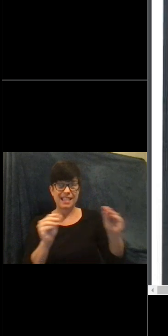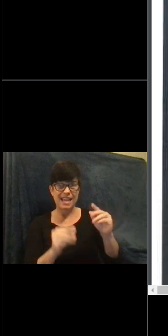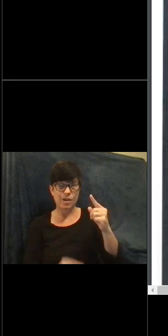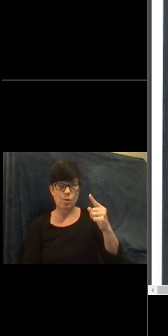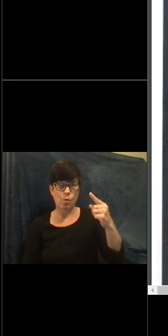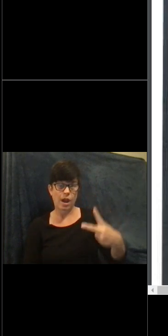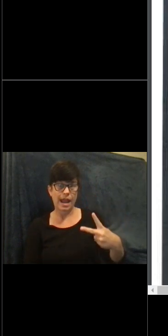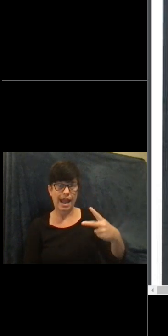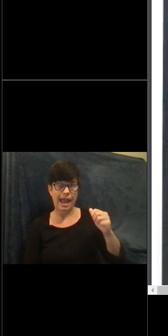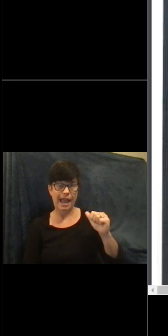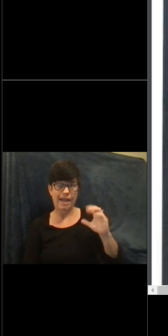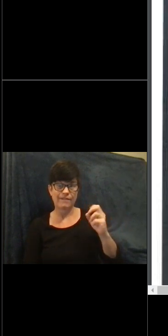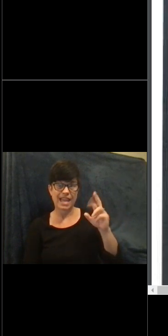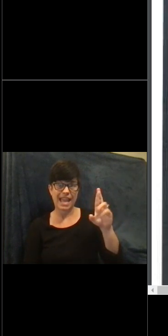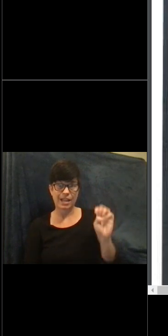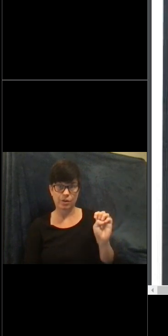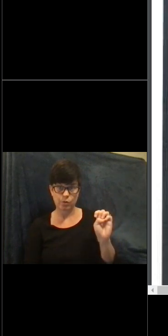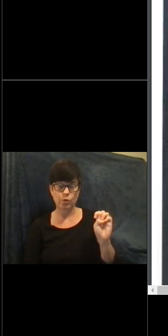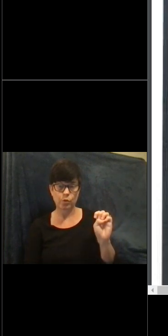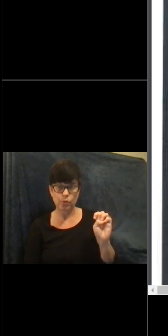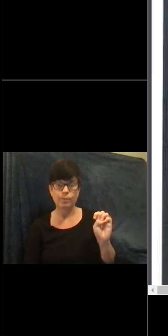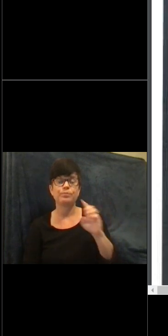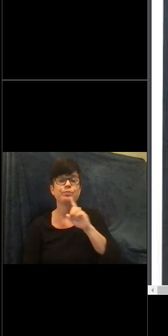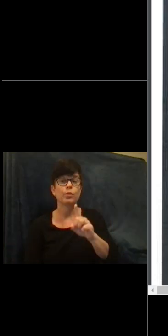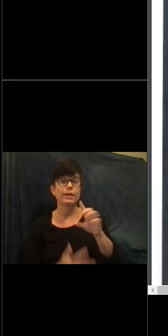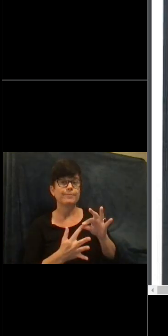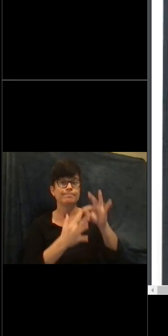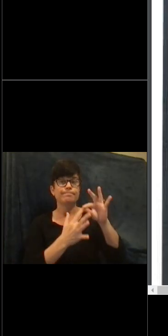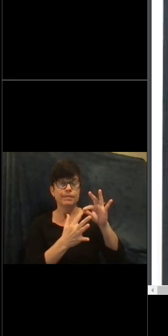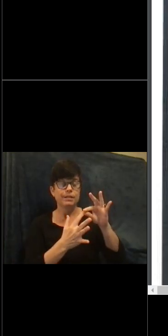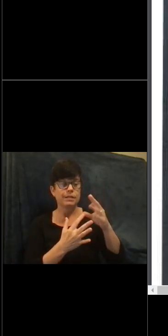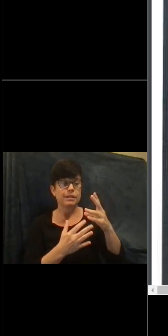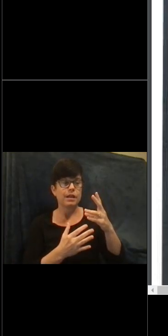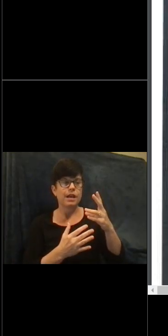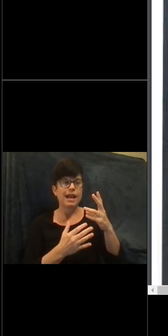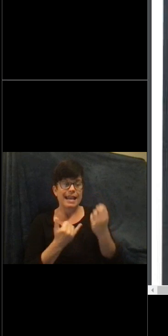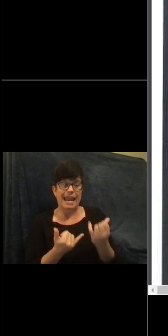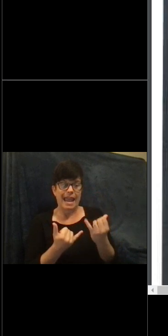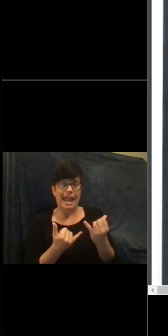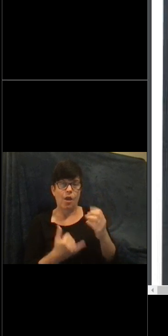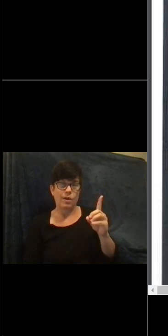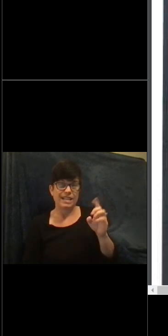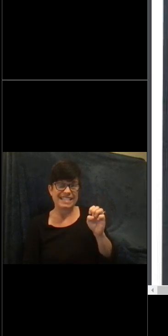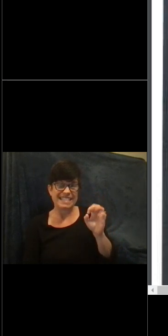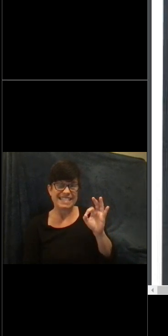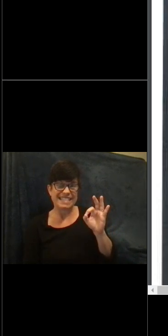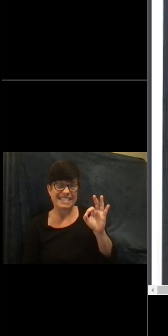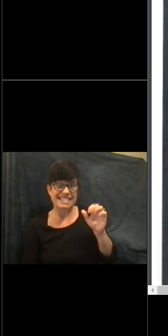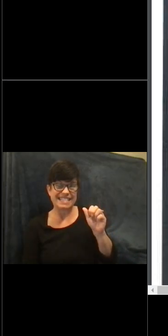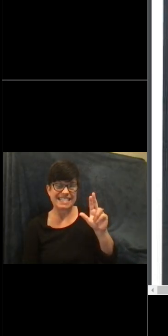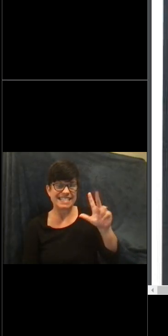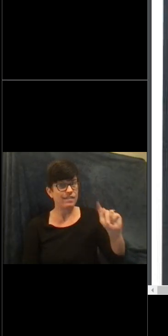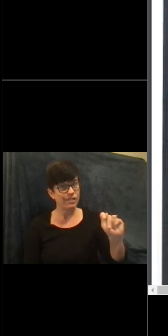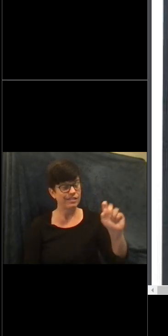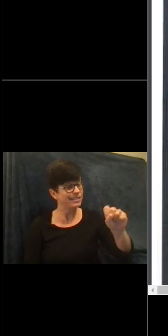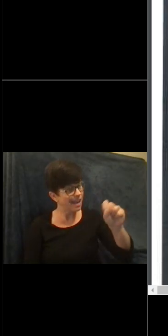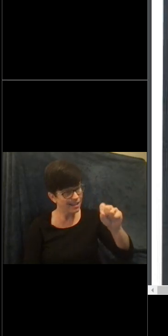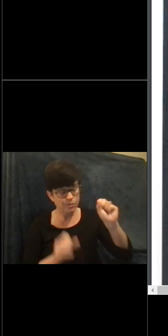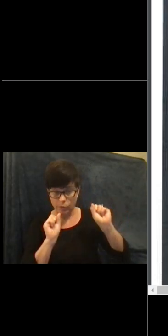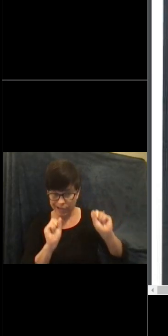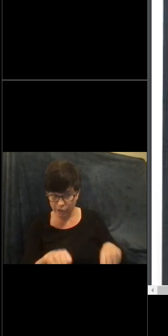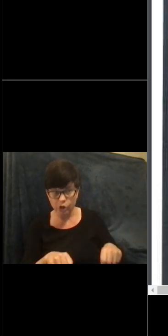that was designated and has been defaulted. And so I believe we could pursue legal action